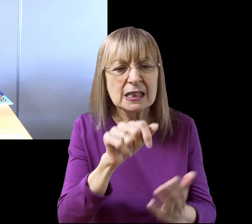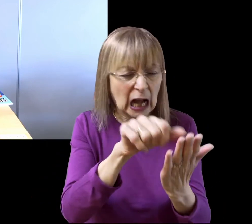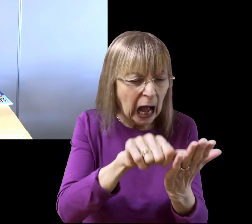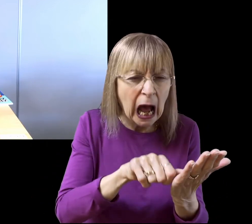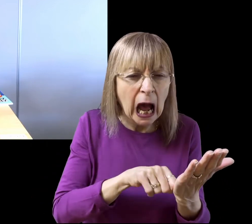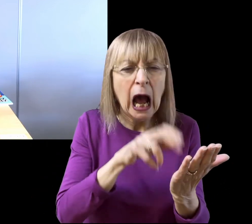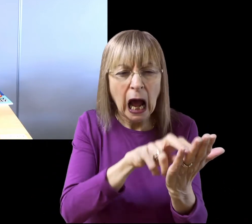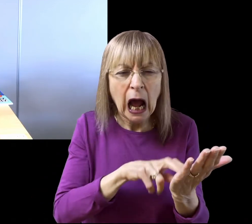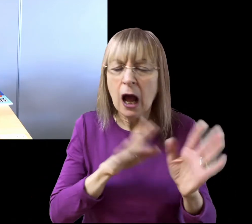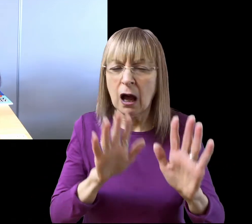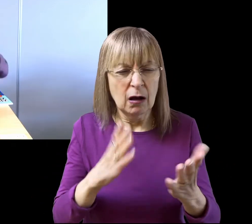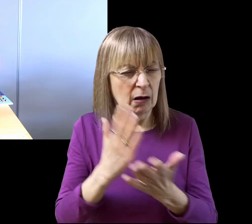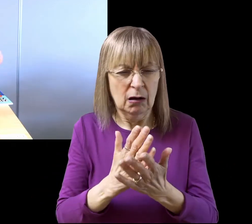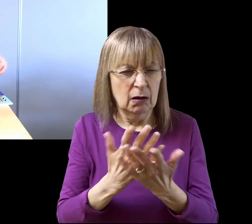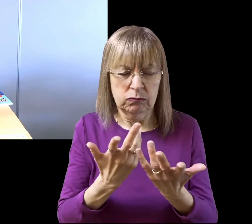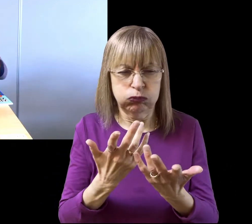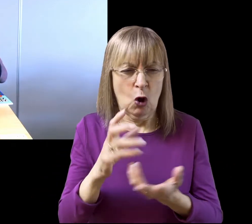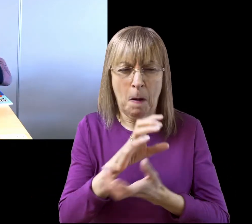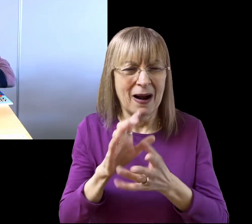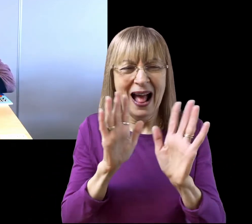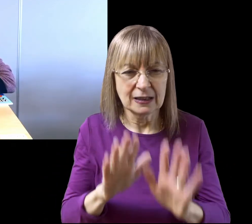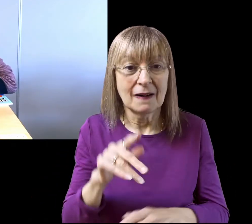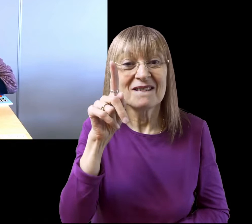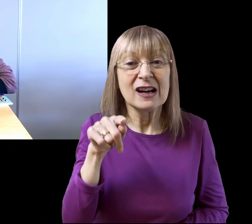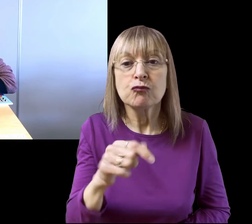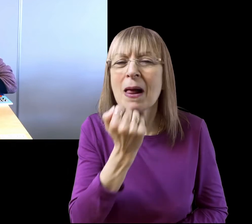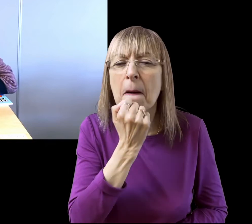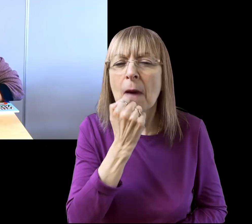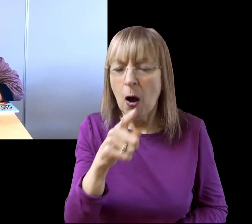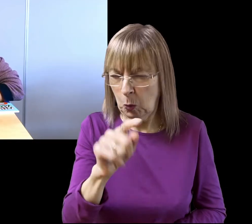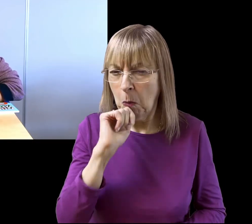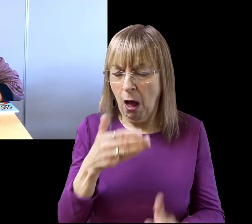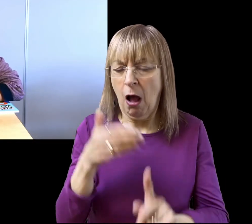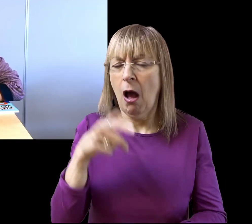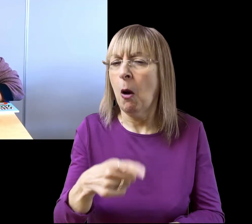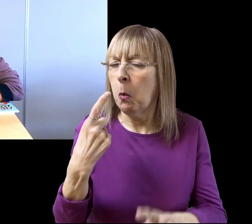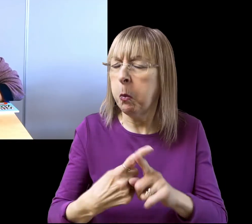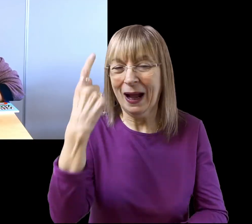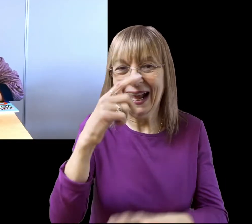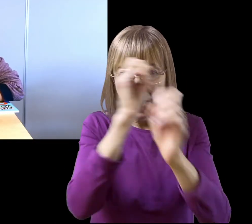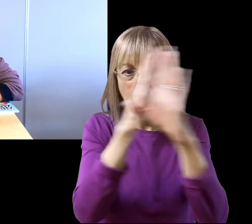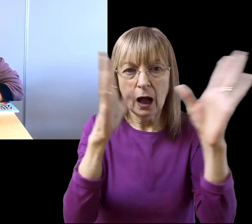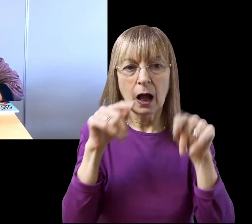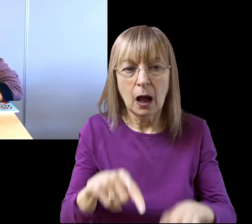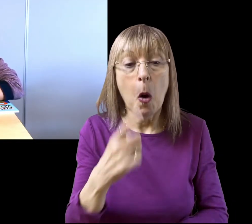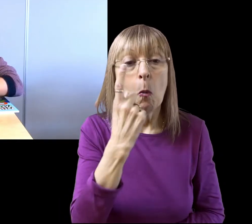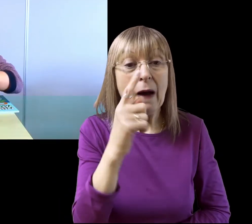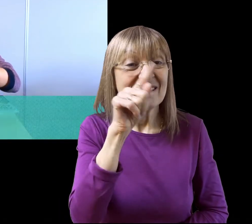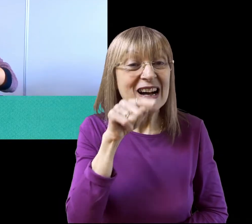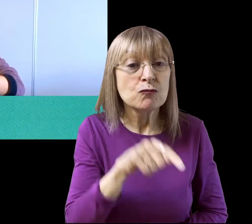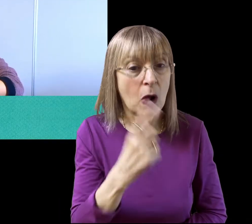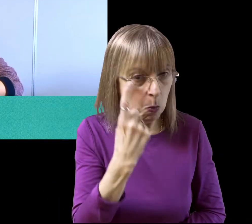all the ways of doing this. It's very long and complicated. Now, factorial numbers, you'll notice they get big